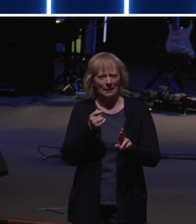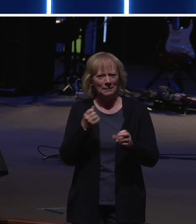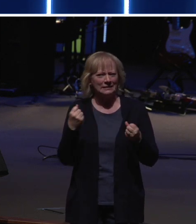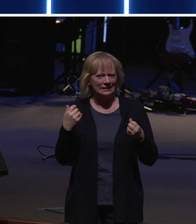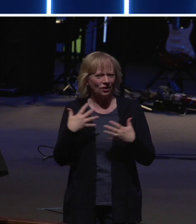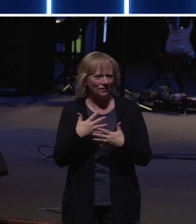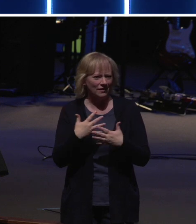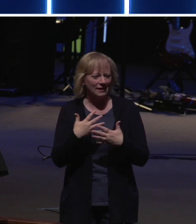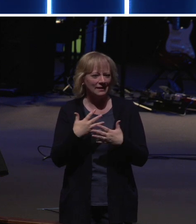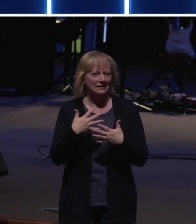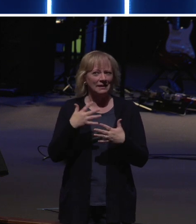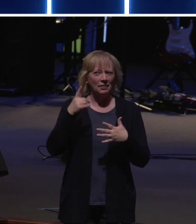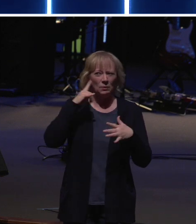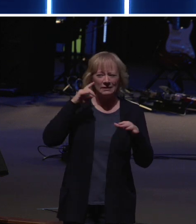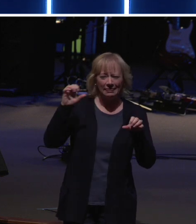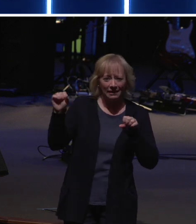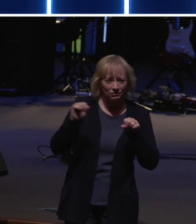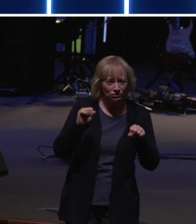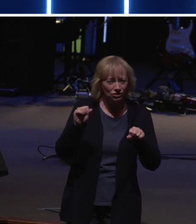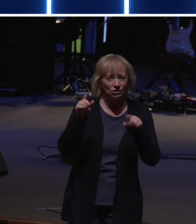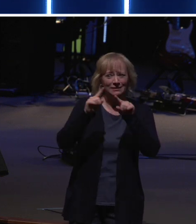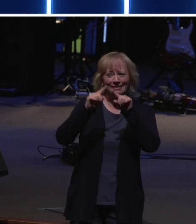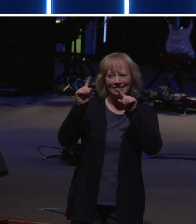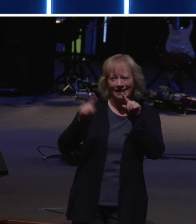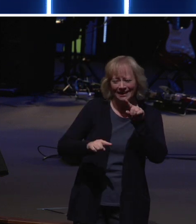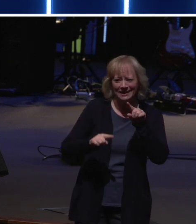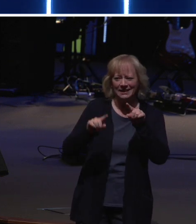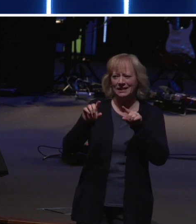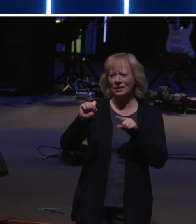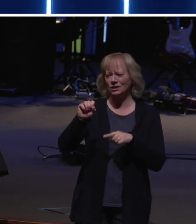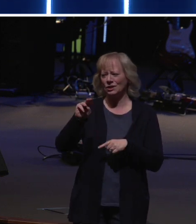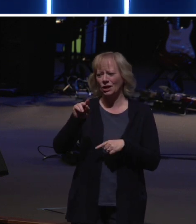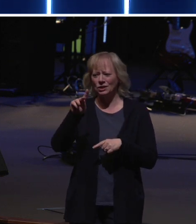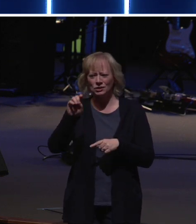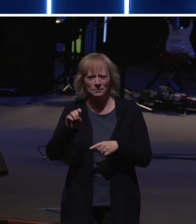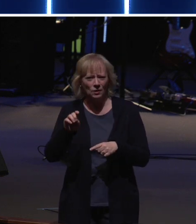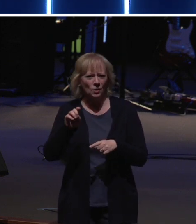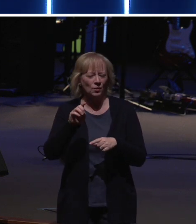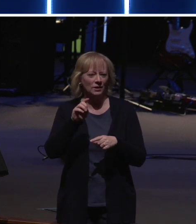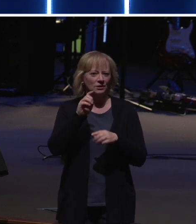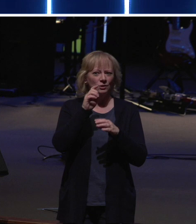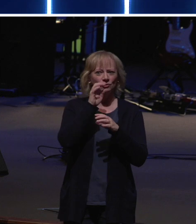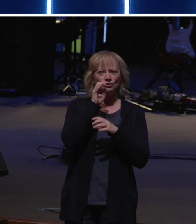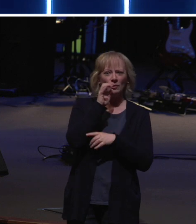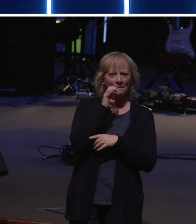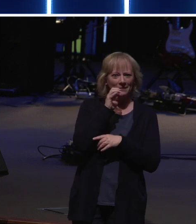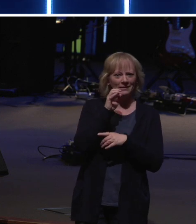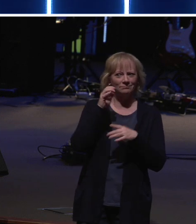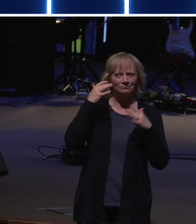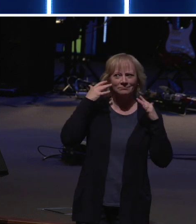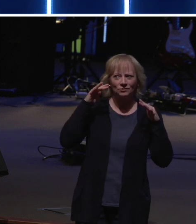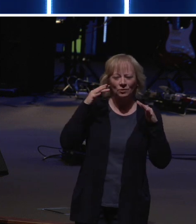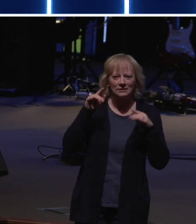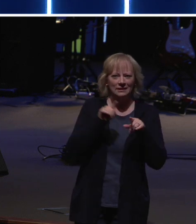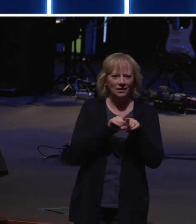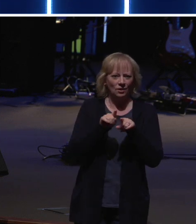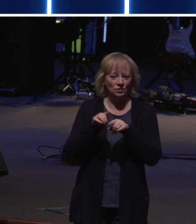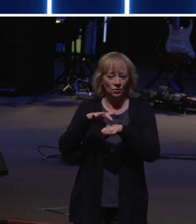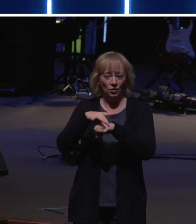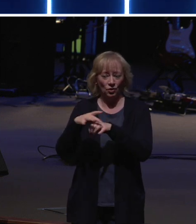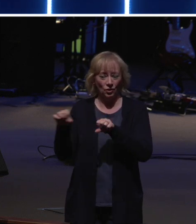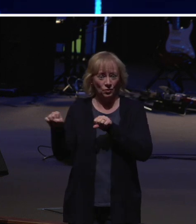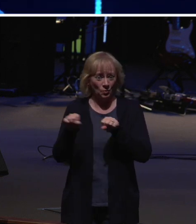terrifying. There was thunder, lightning, lots of smoke. There was trumpet blasts and earthquakes. It was a